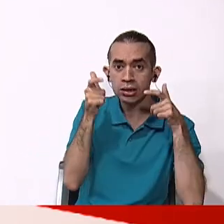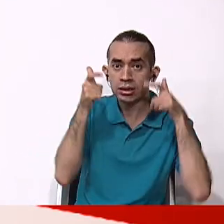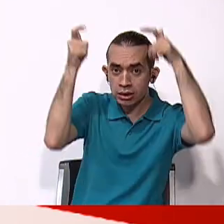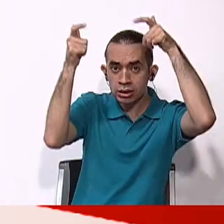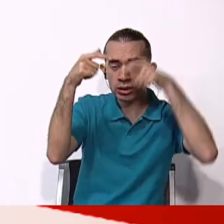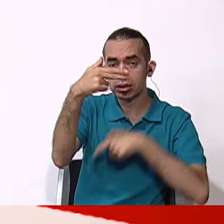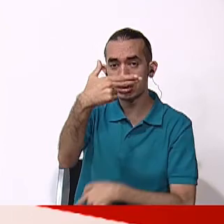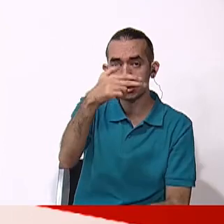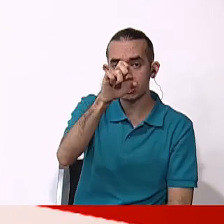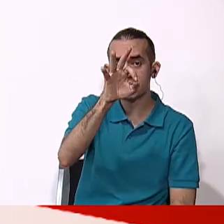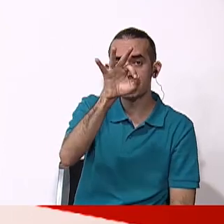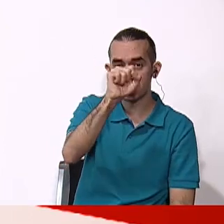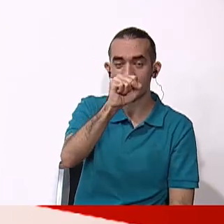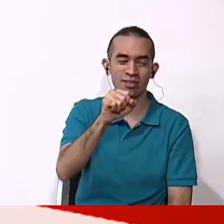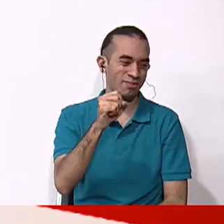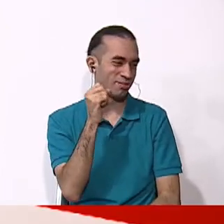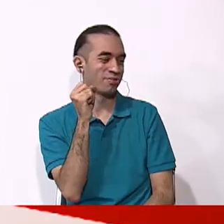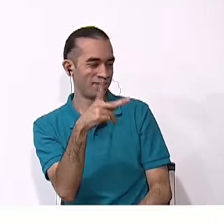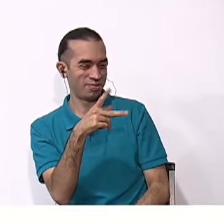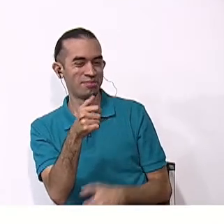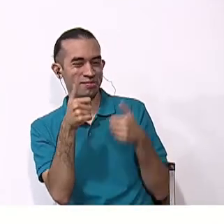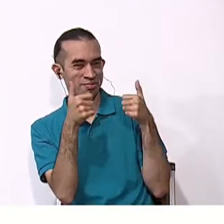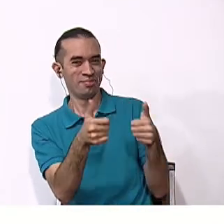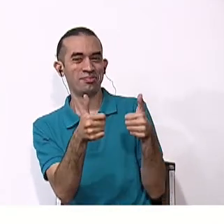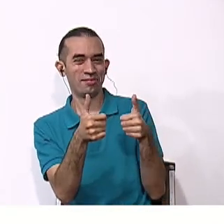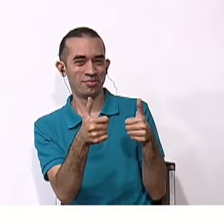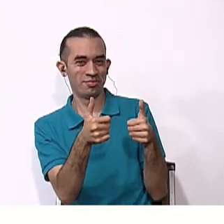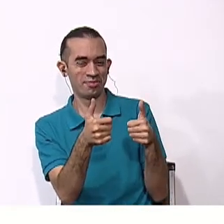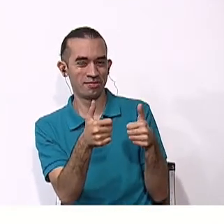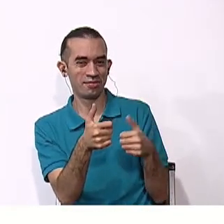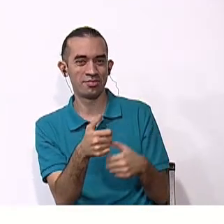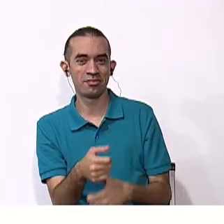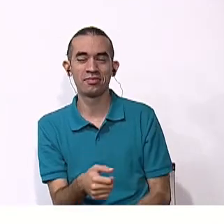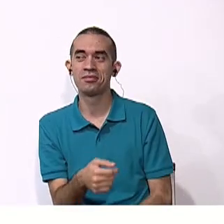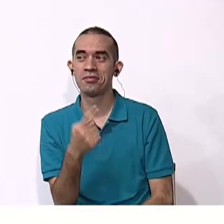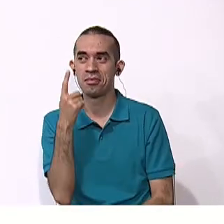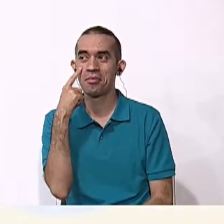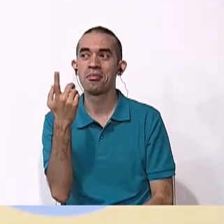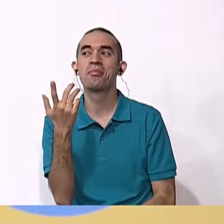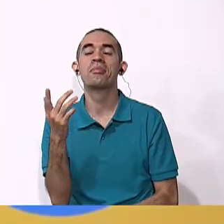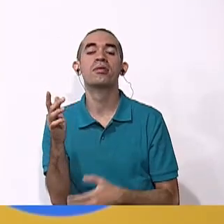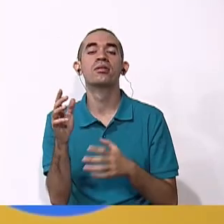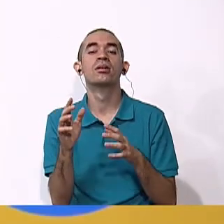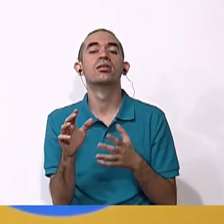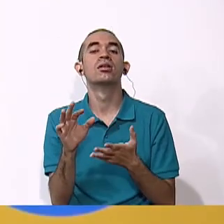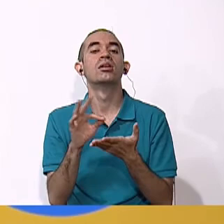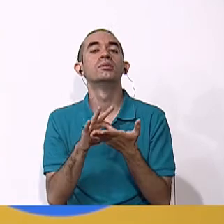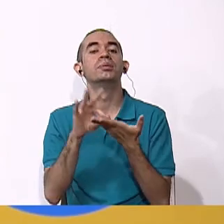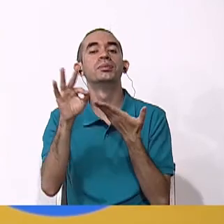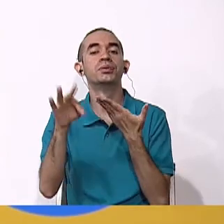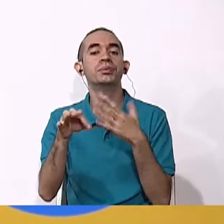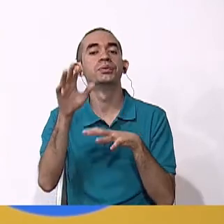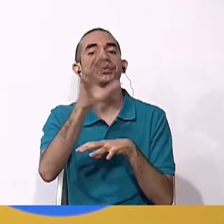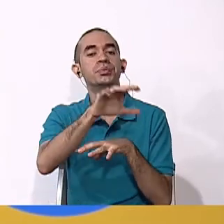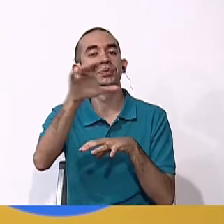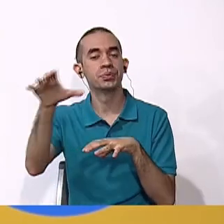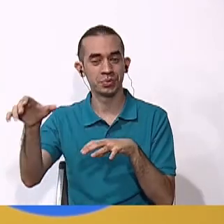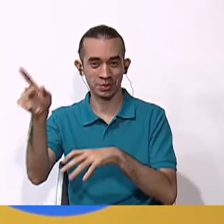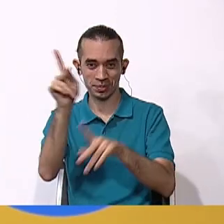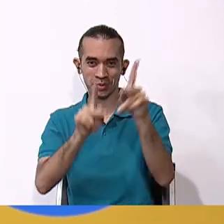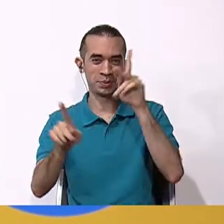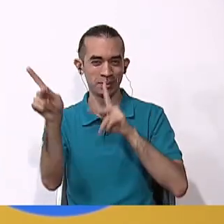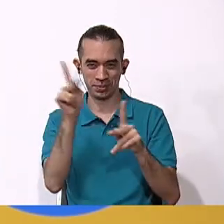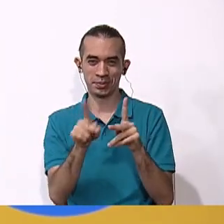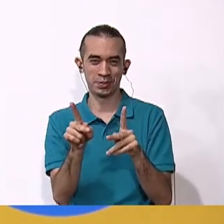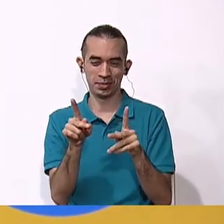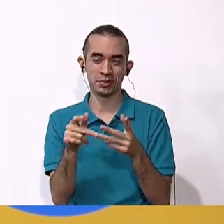chefs. Okay, very good. These are places and people at